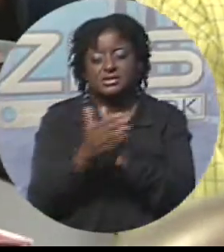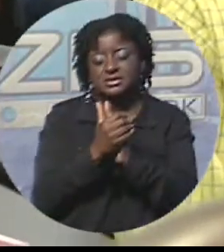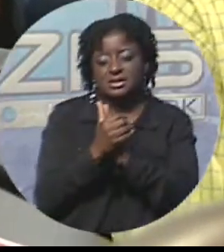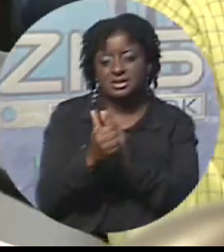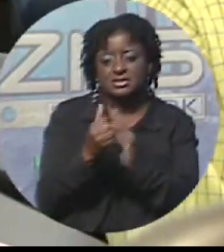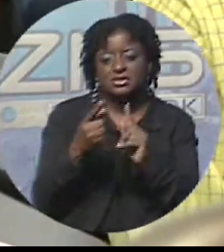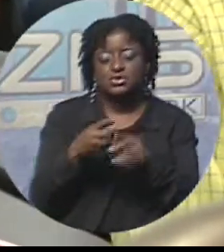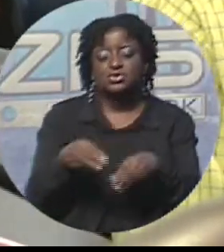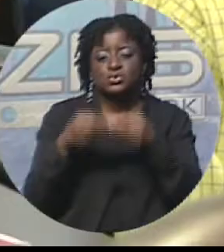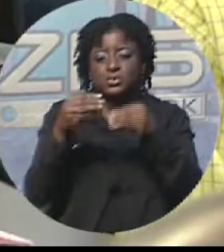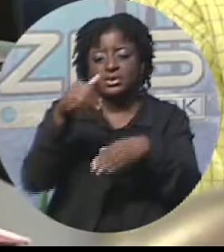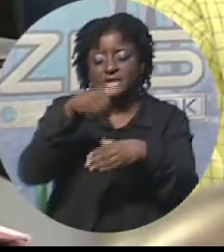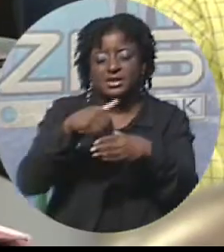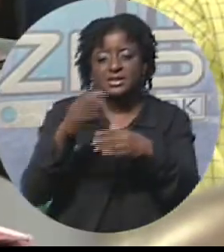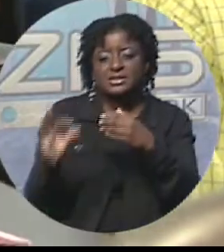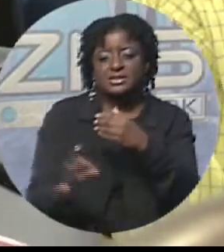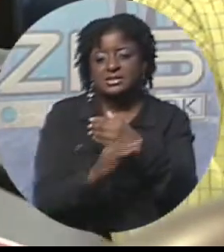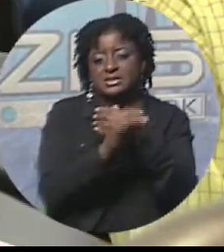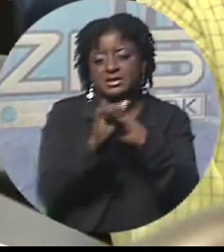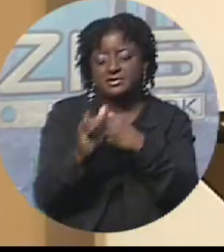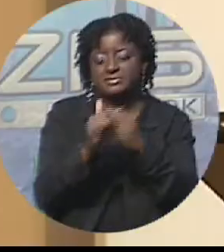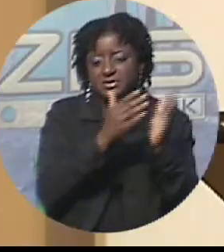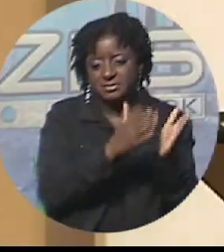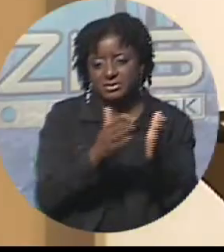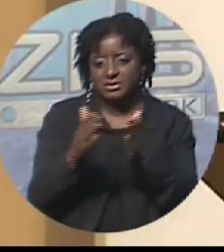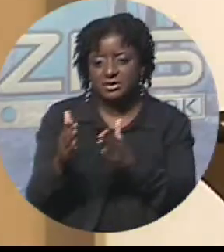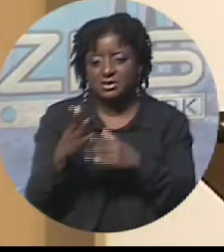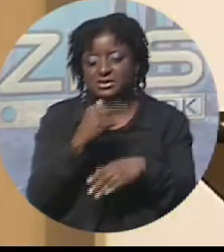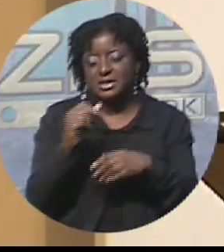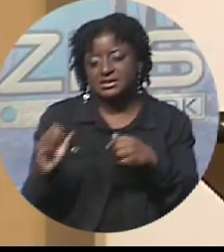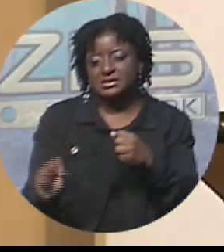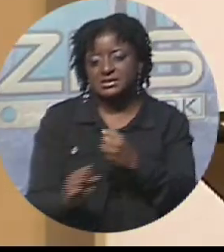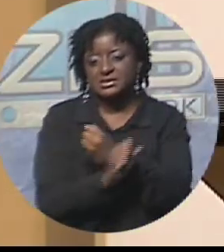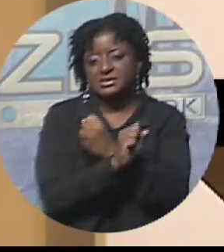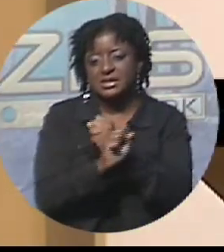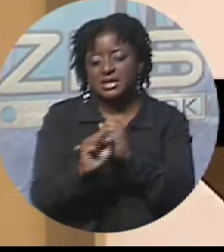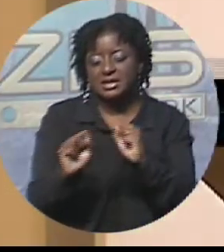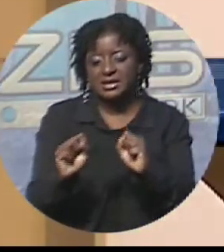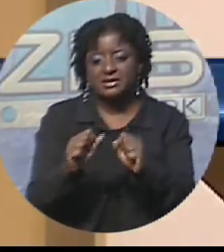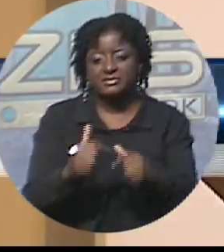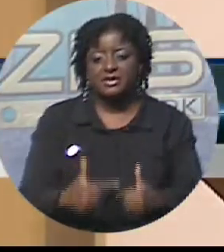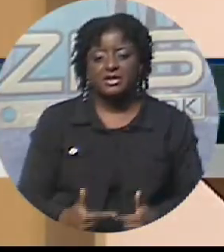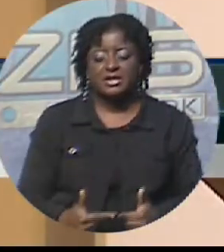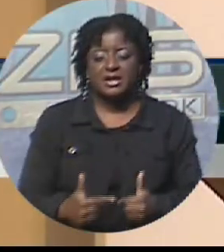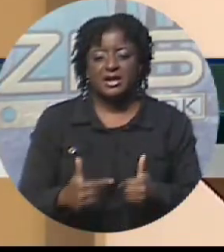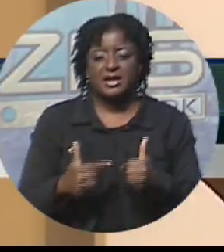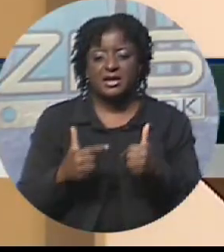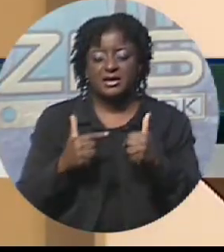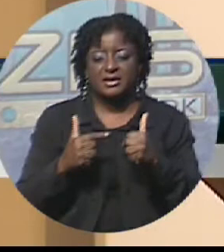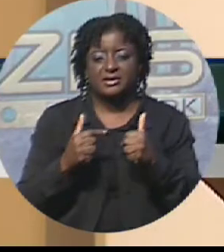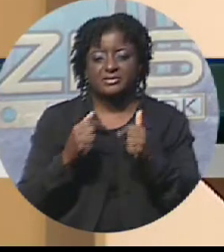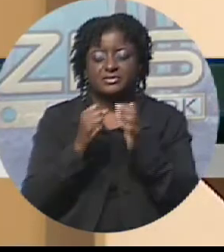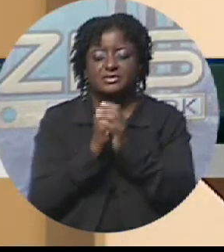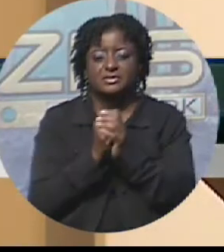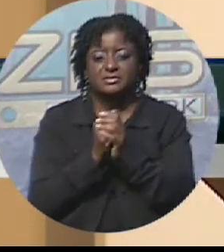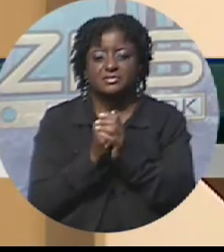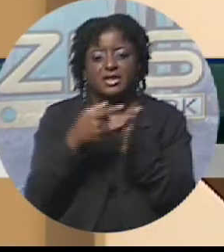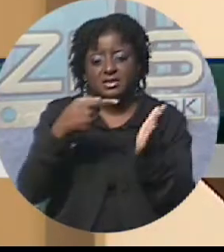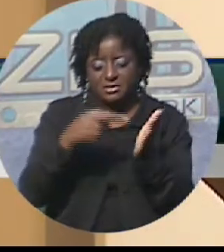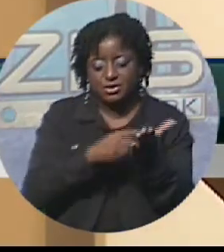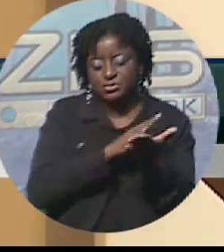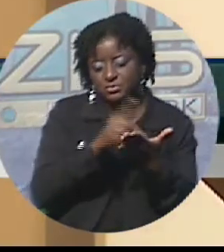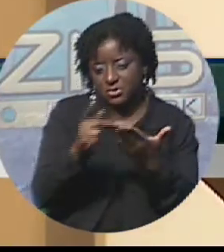safety protocols at sea, but save lives. This particular course or program is very important because